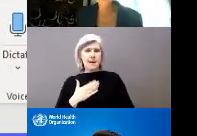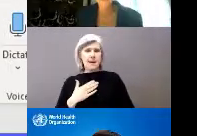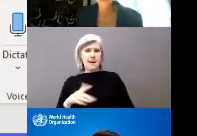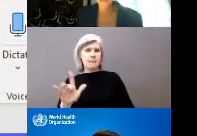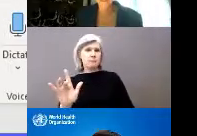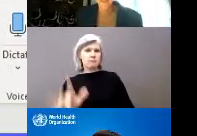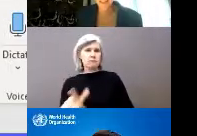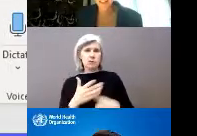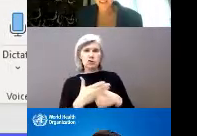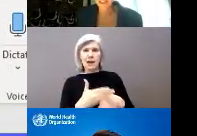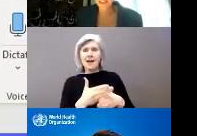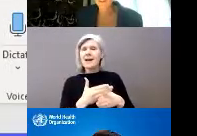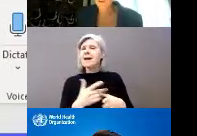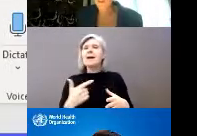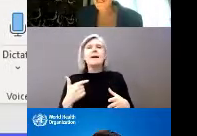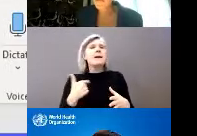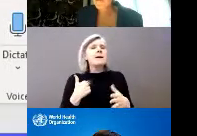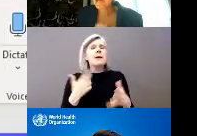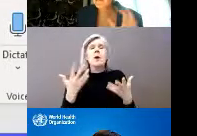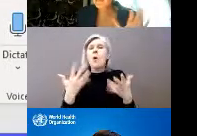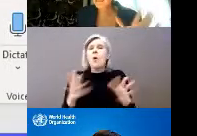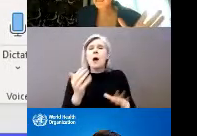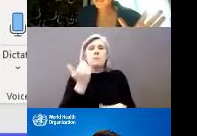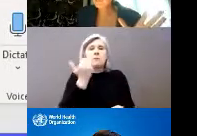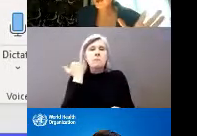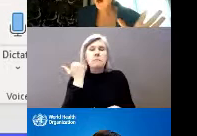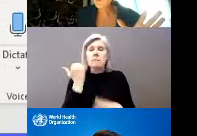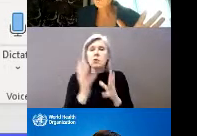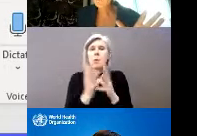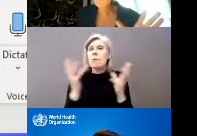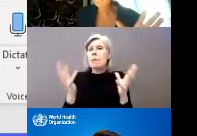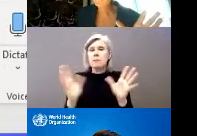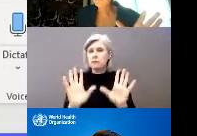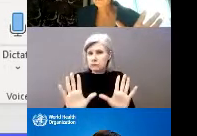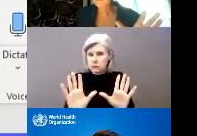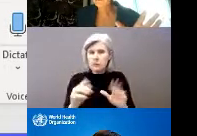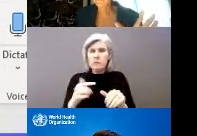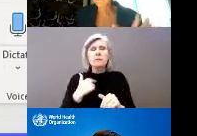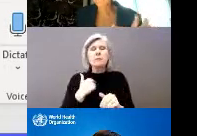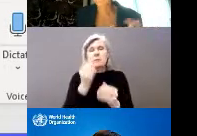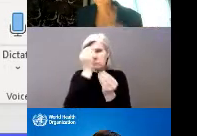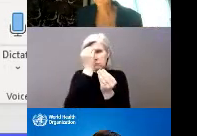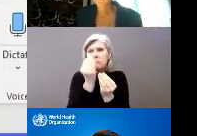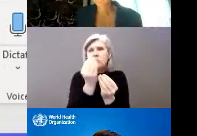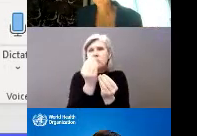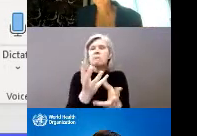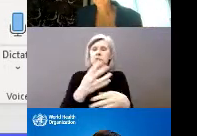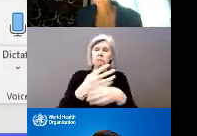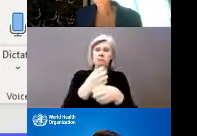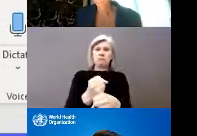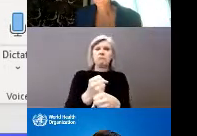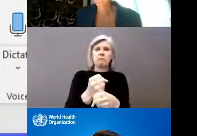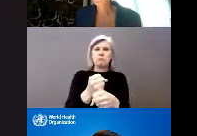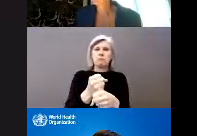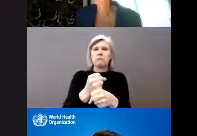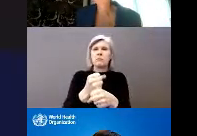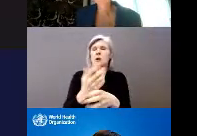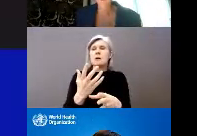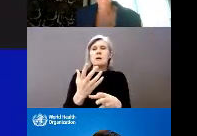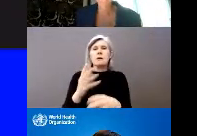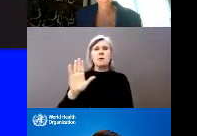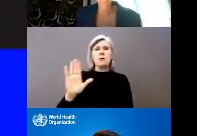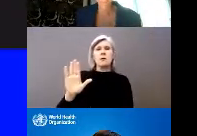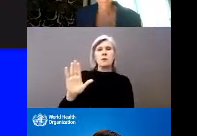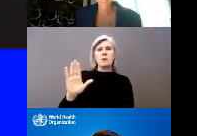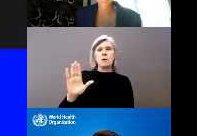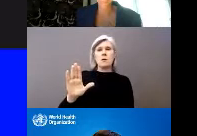much time, but I would like to just give you maybe a quick overview of the main messages from the Global